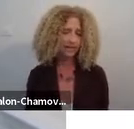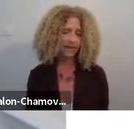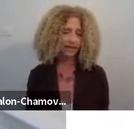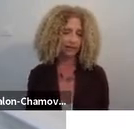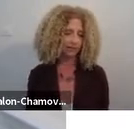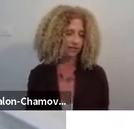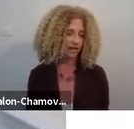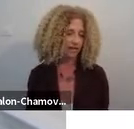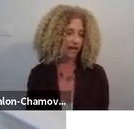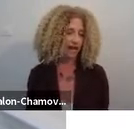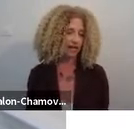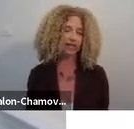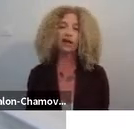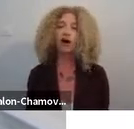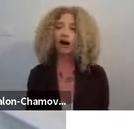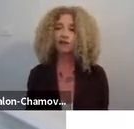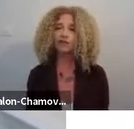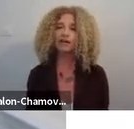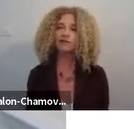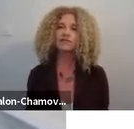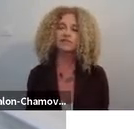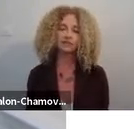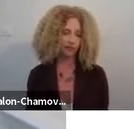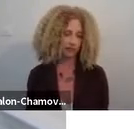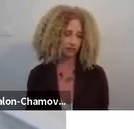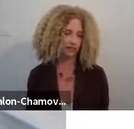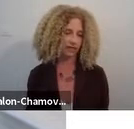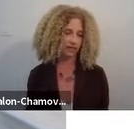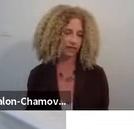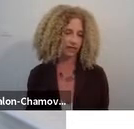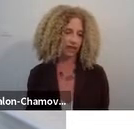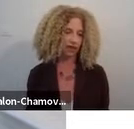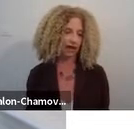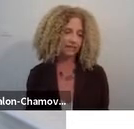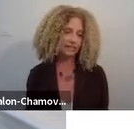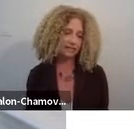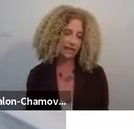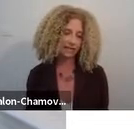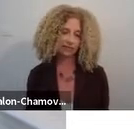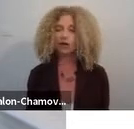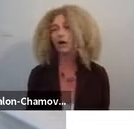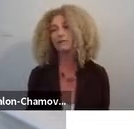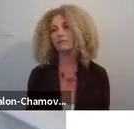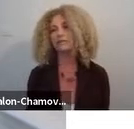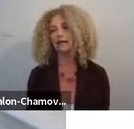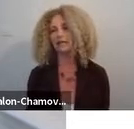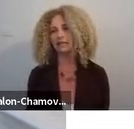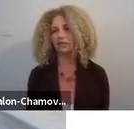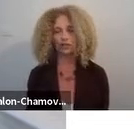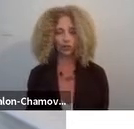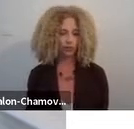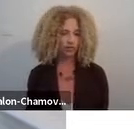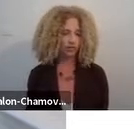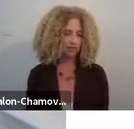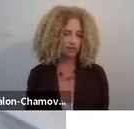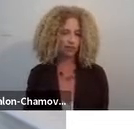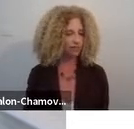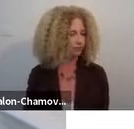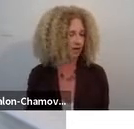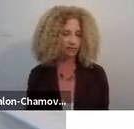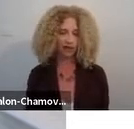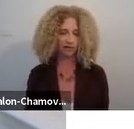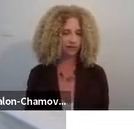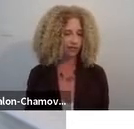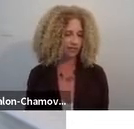and many others. And they often have difficulty understanding the common modalities used, such